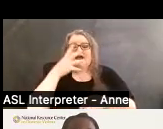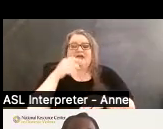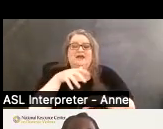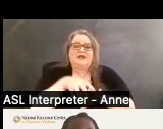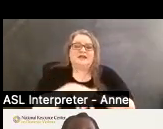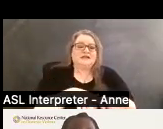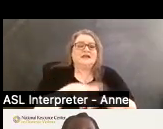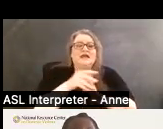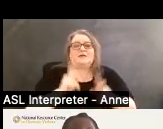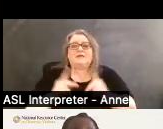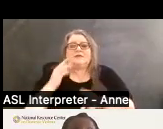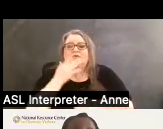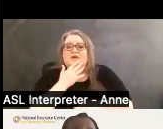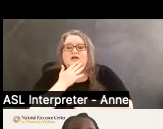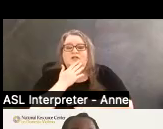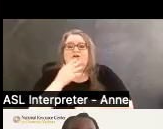and people of color